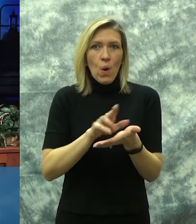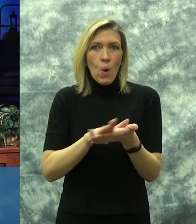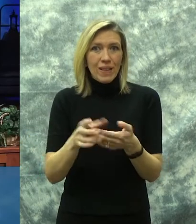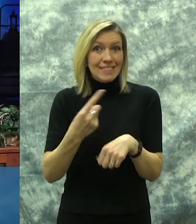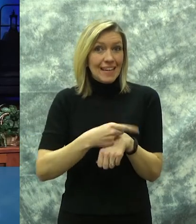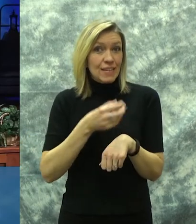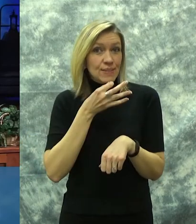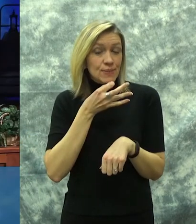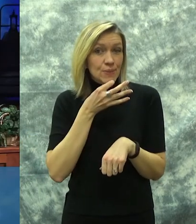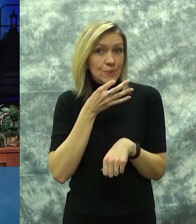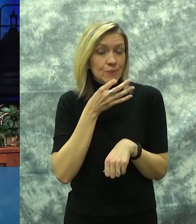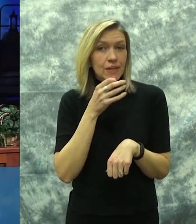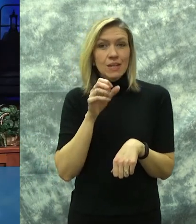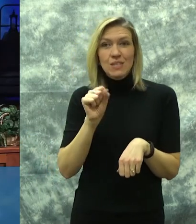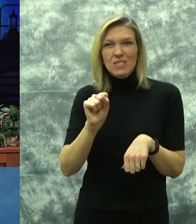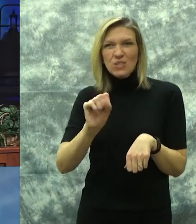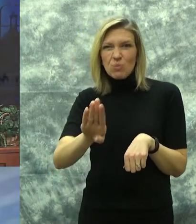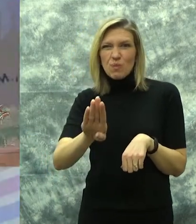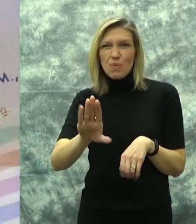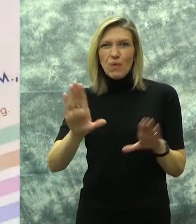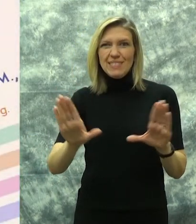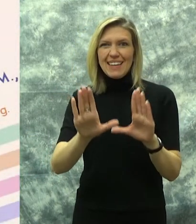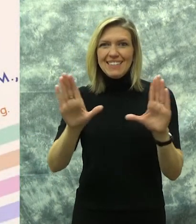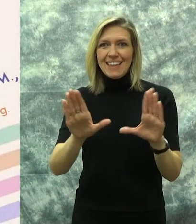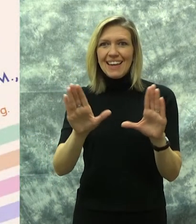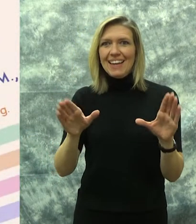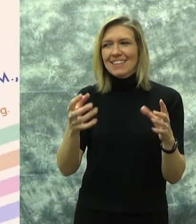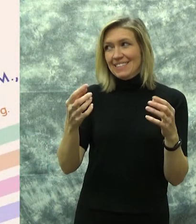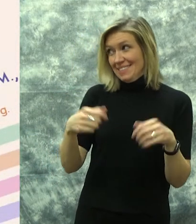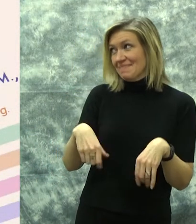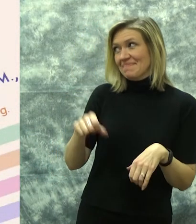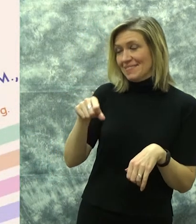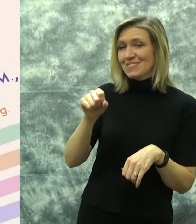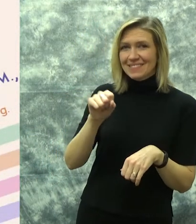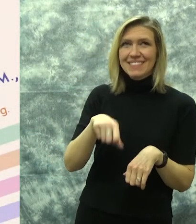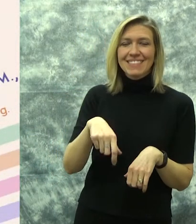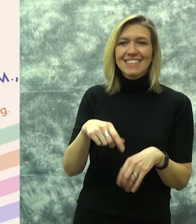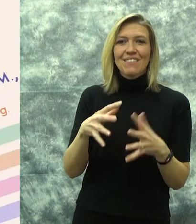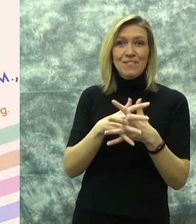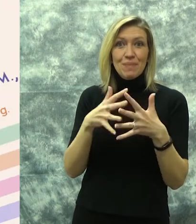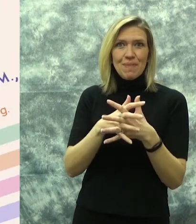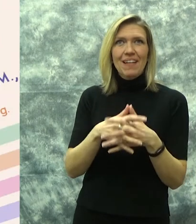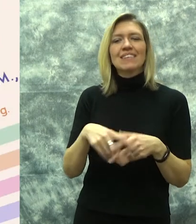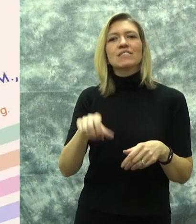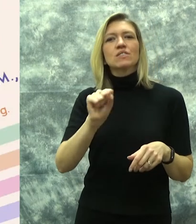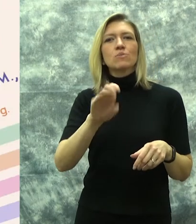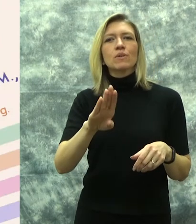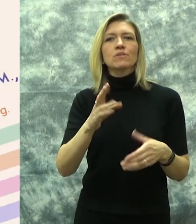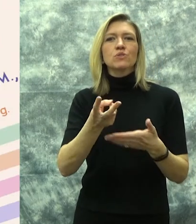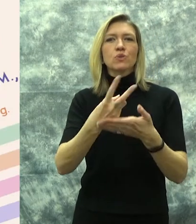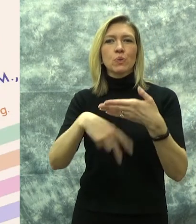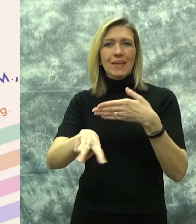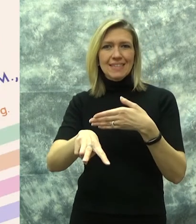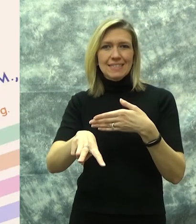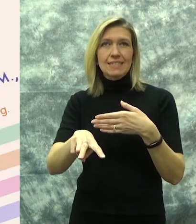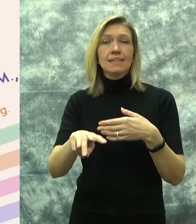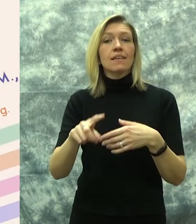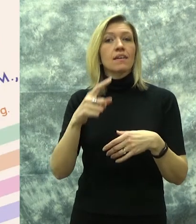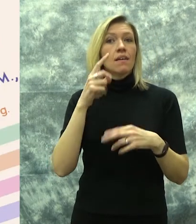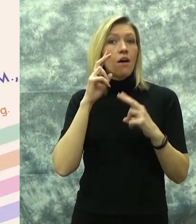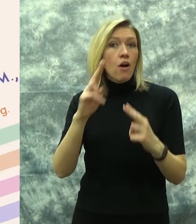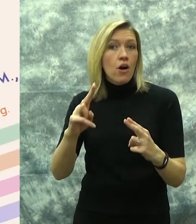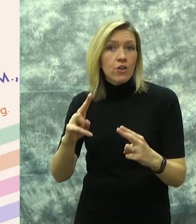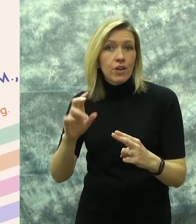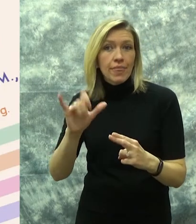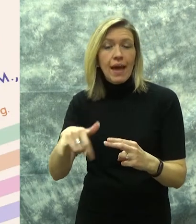Bowl Sunday is coming up 2 weeks from today. And in honor of the Super Bowl, we like to collect toilet paper,